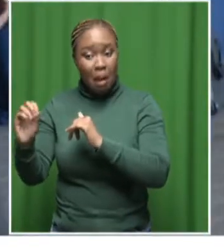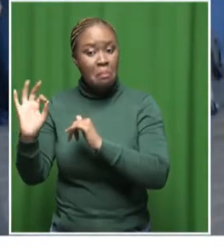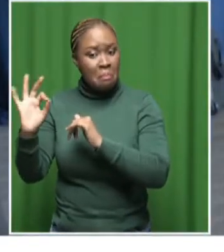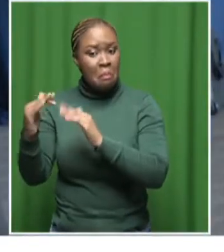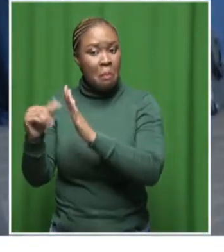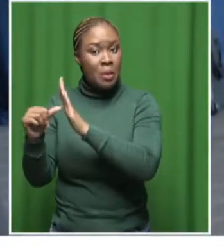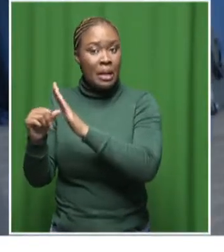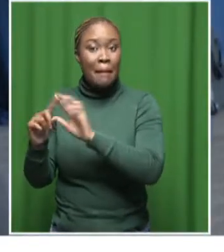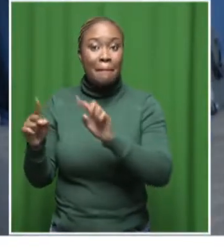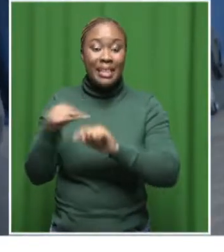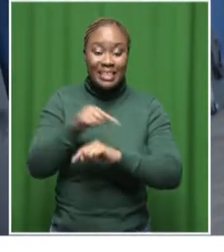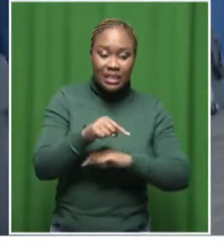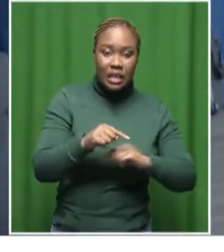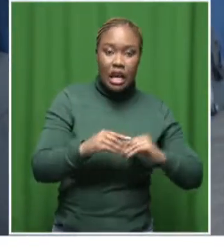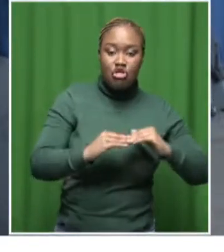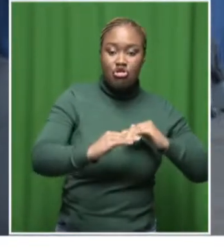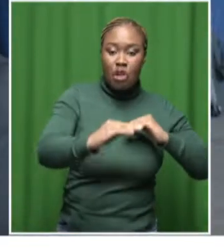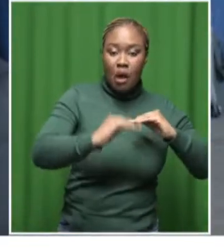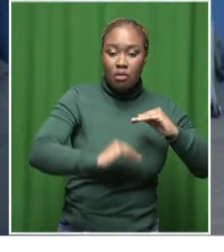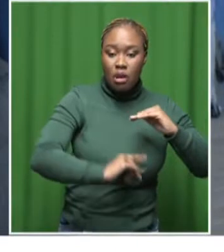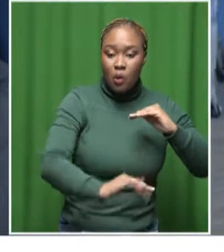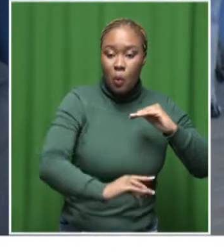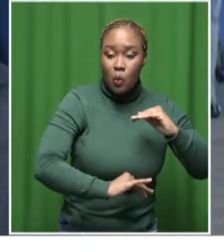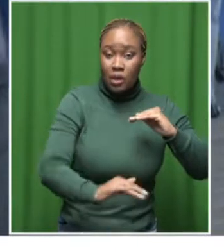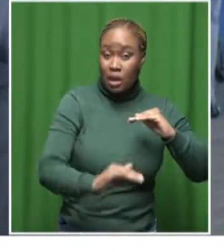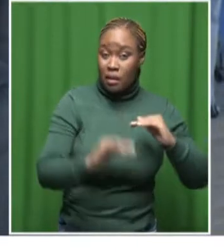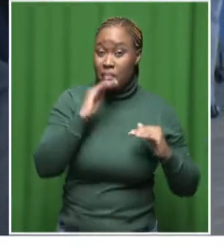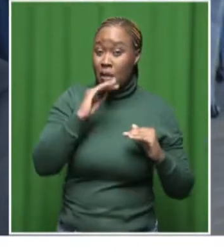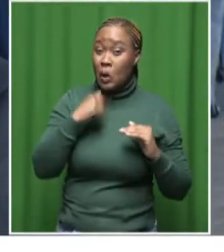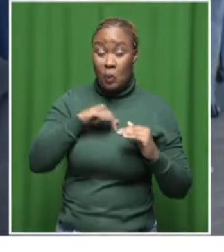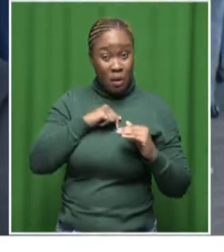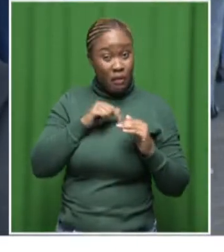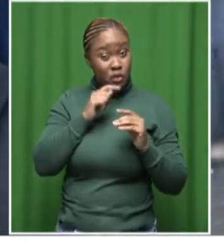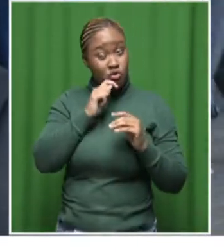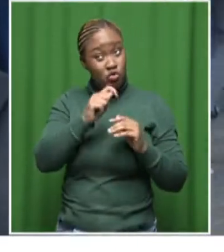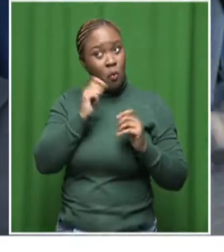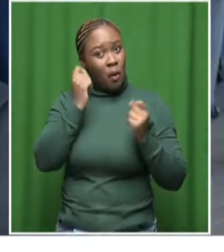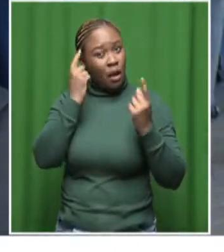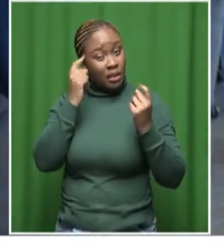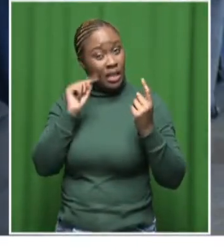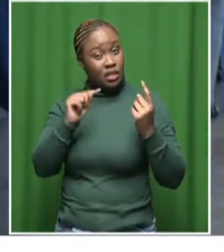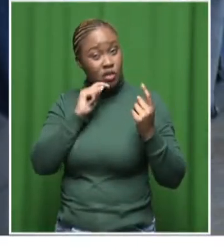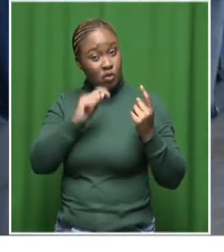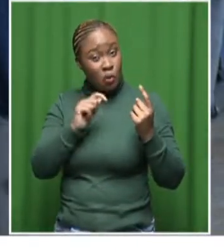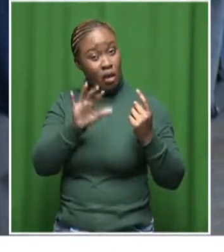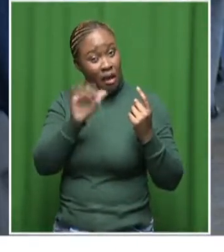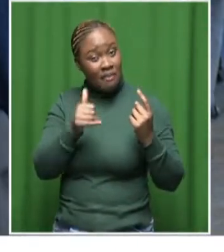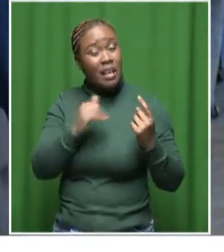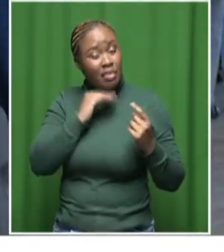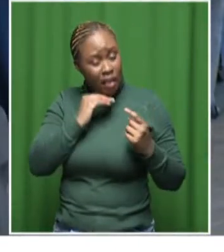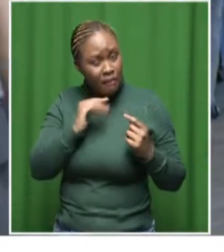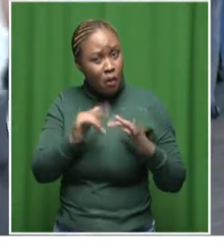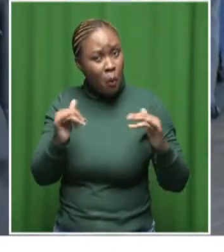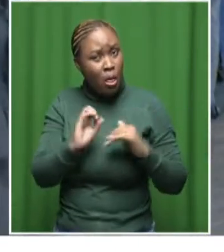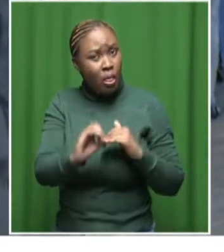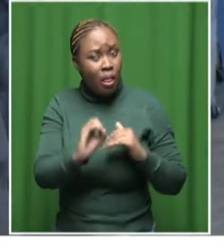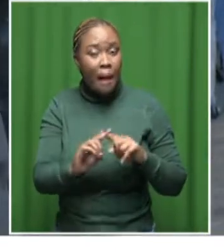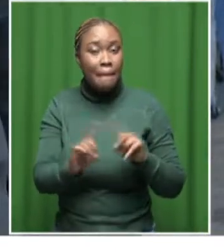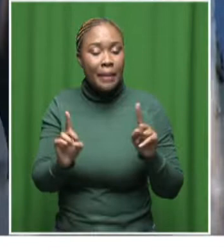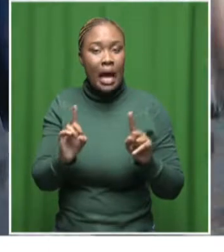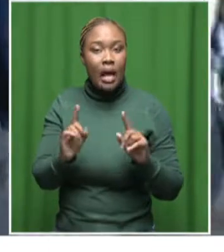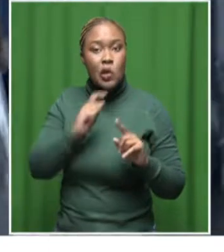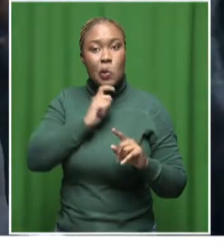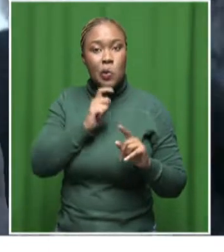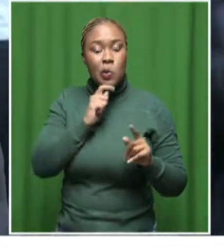how much water we have in the country and how well we use it. So we are able to do studies